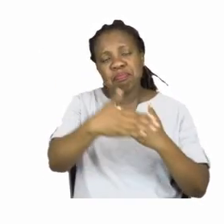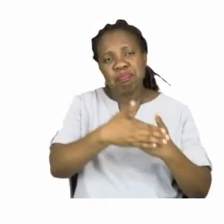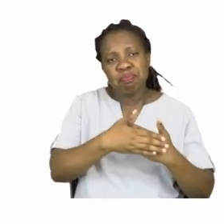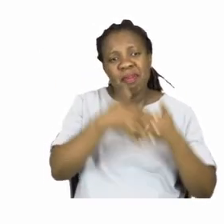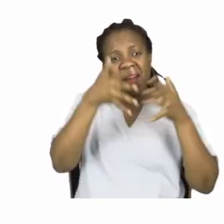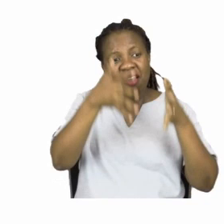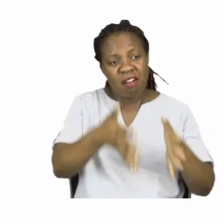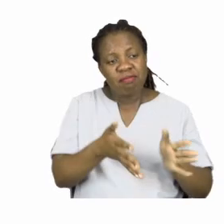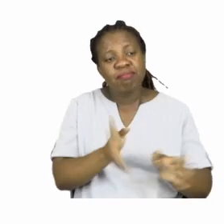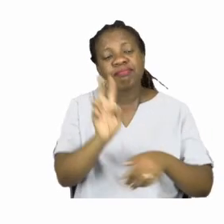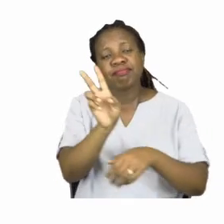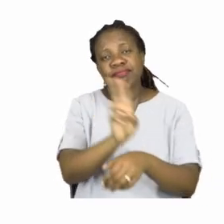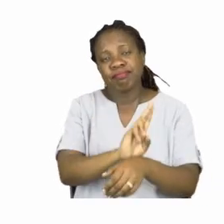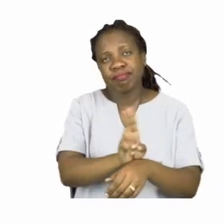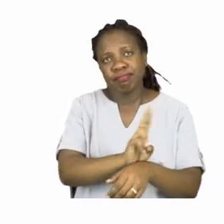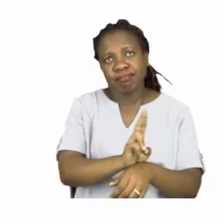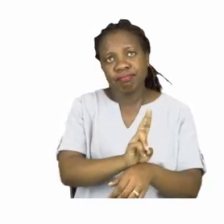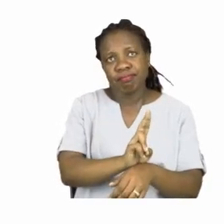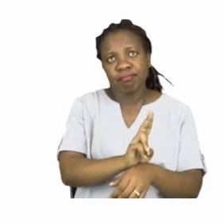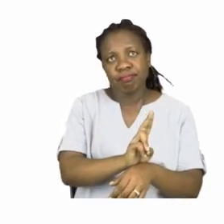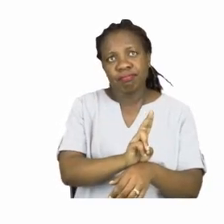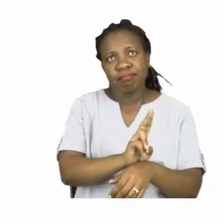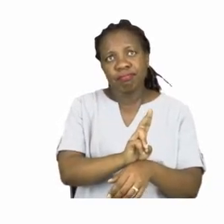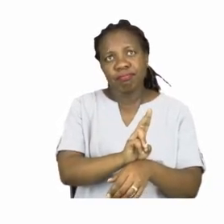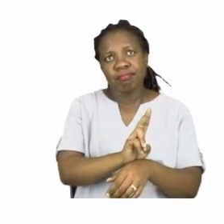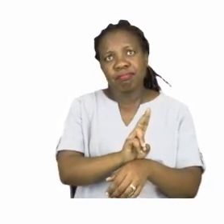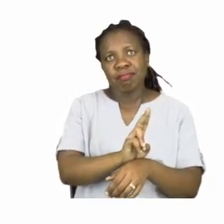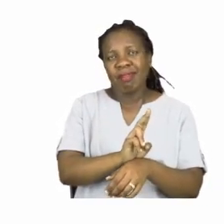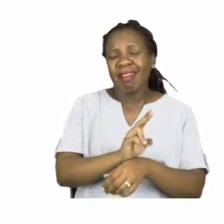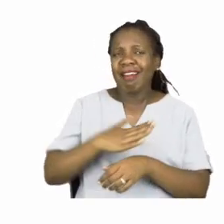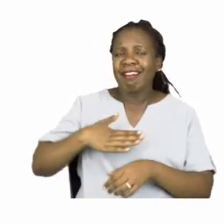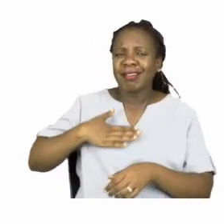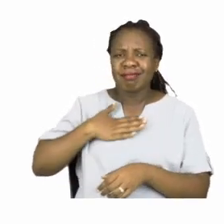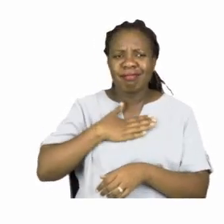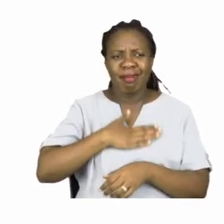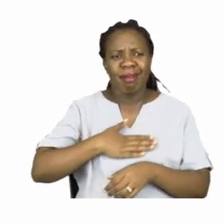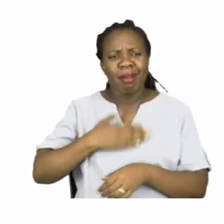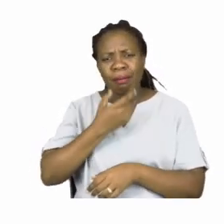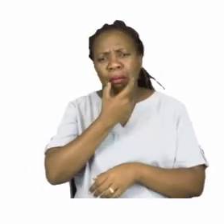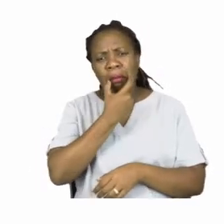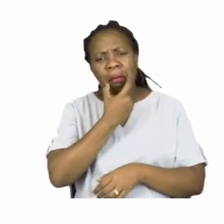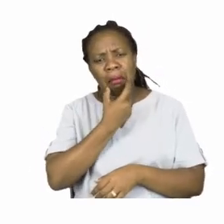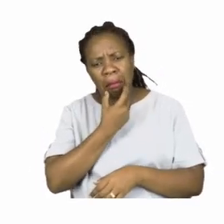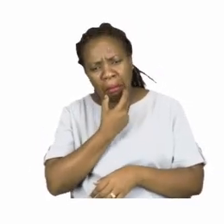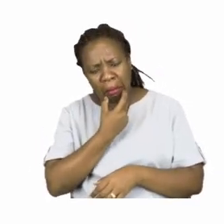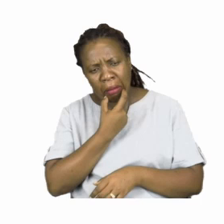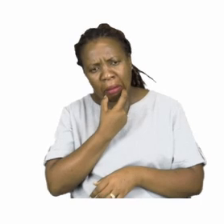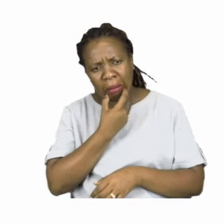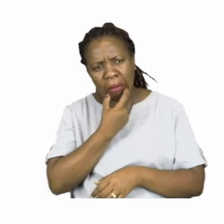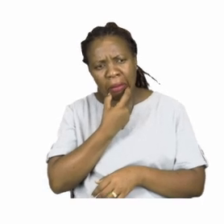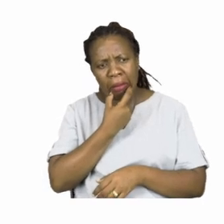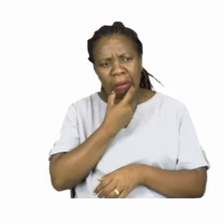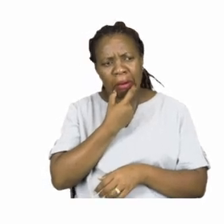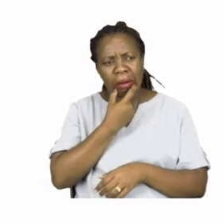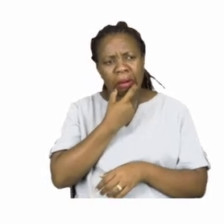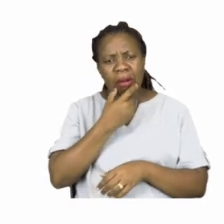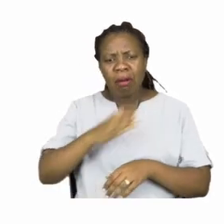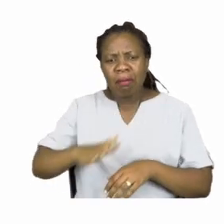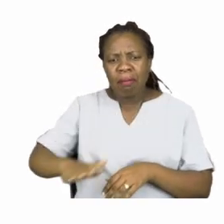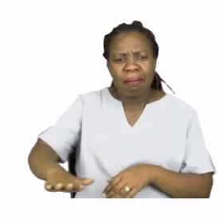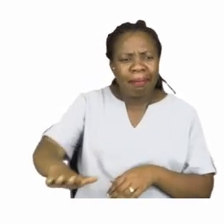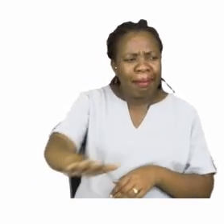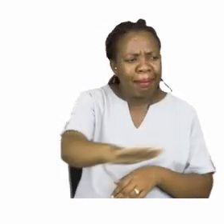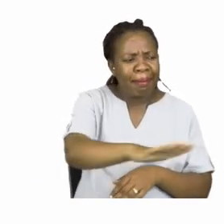holiday. He felt so sad because the gardens were full of weeds